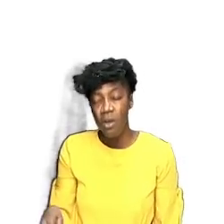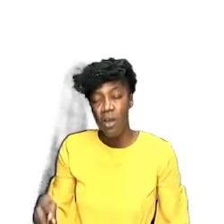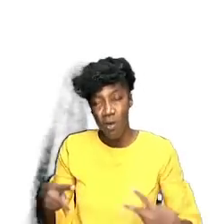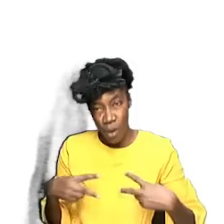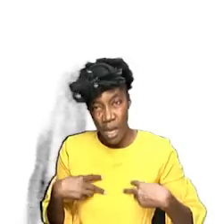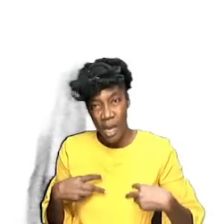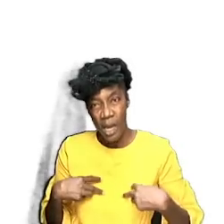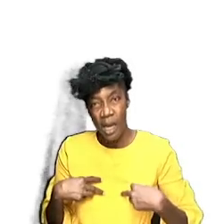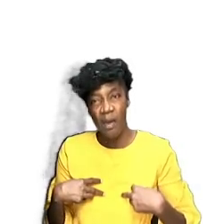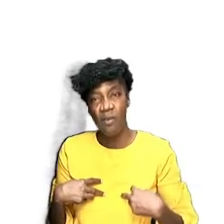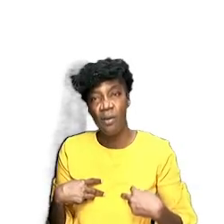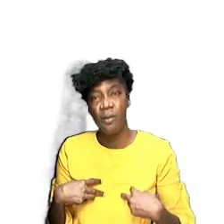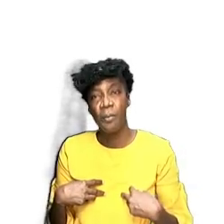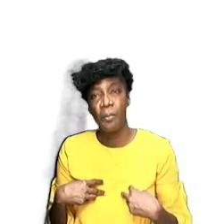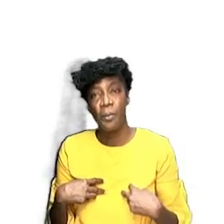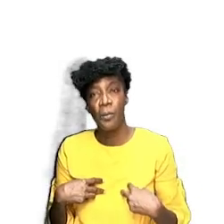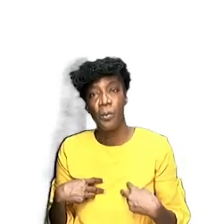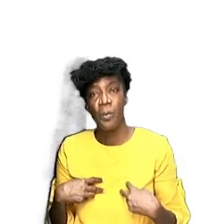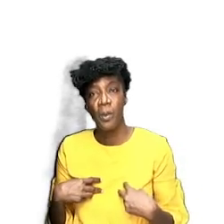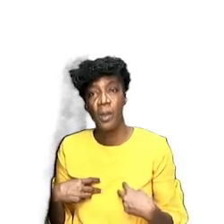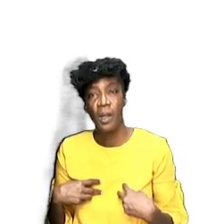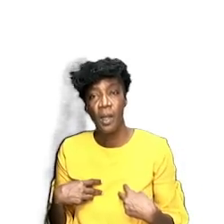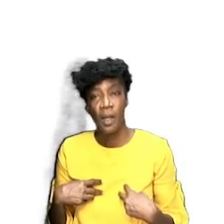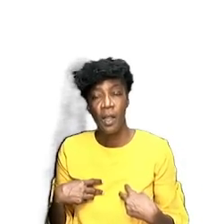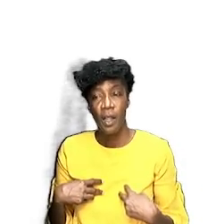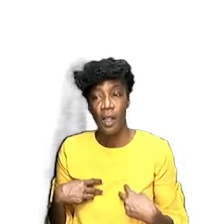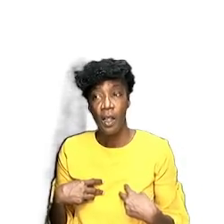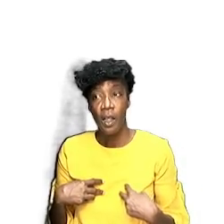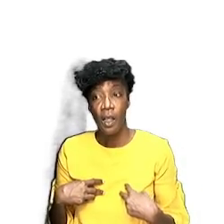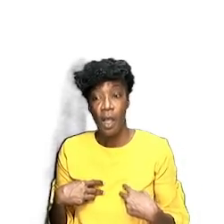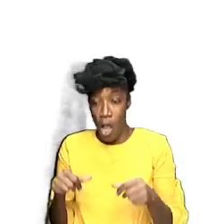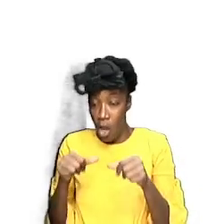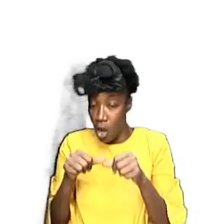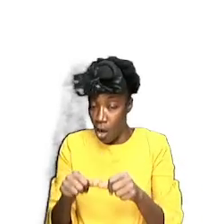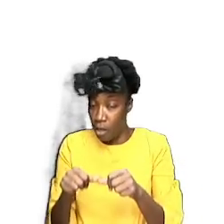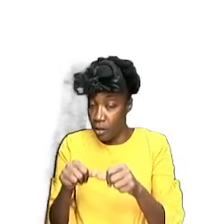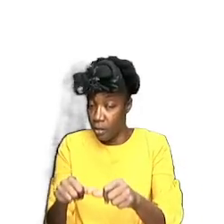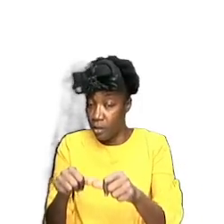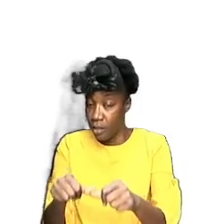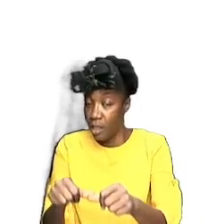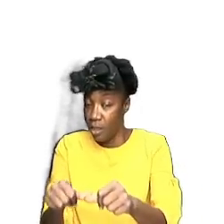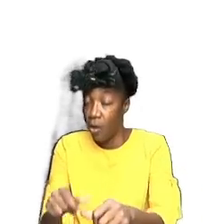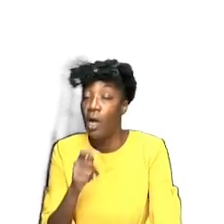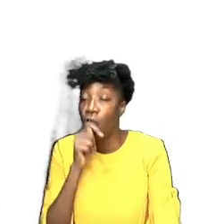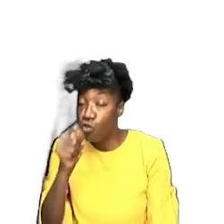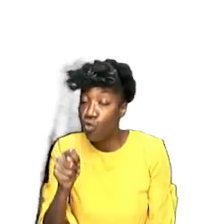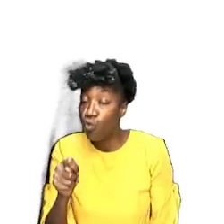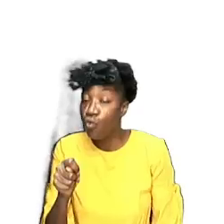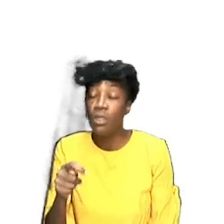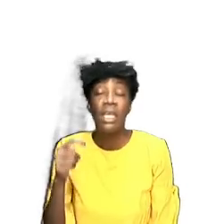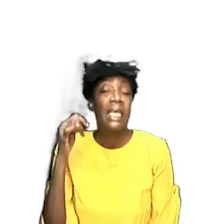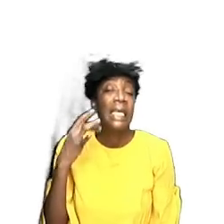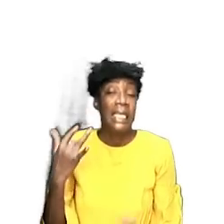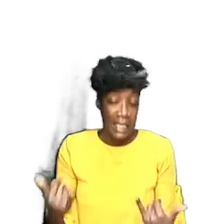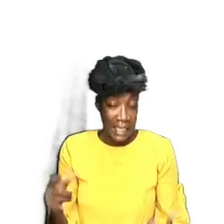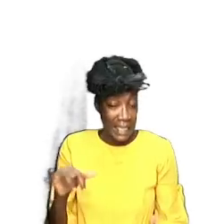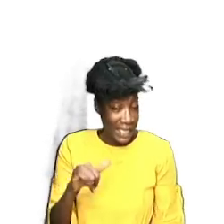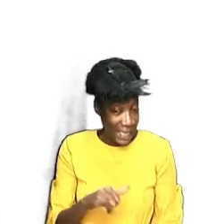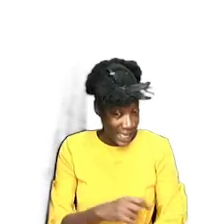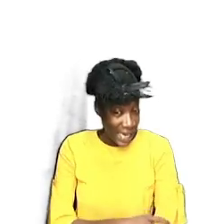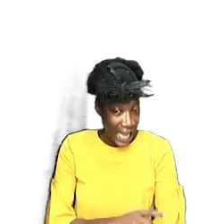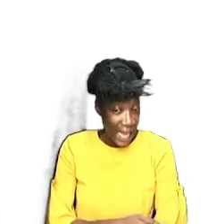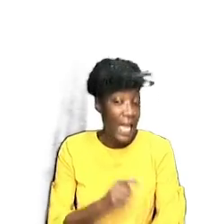objective truth. Amen. Which says that, or absolute truth, sorry. Which says that if it's true today, it's going to be true